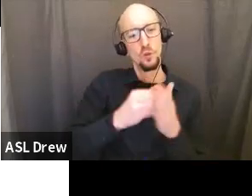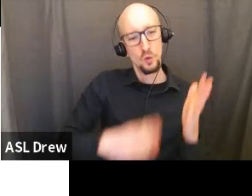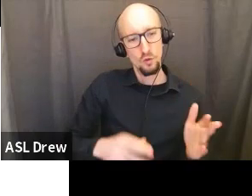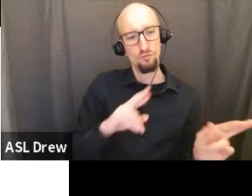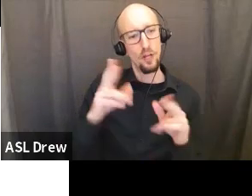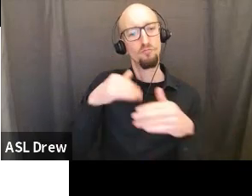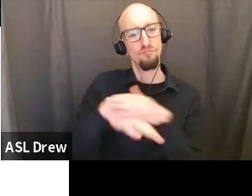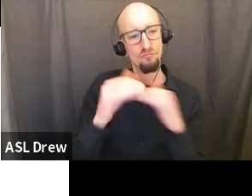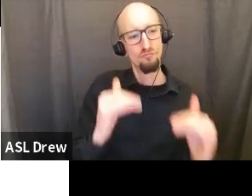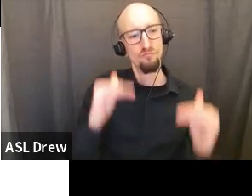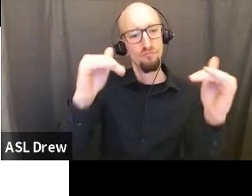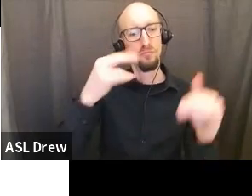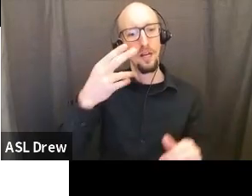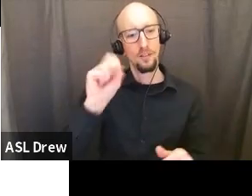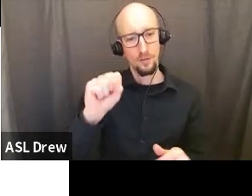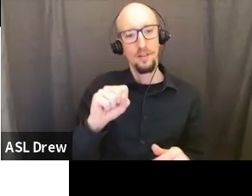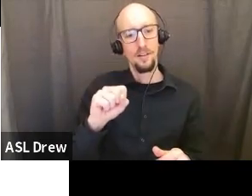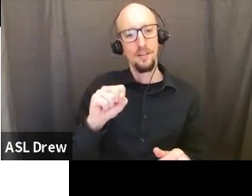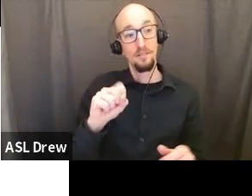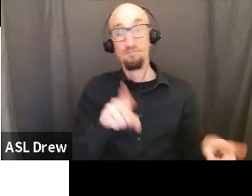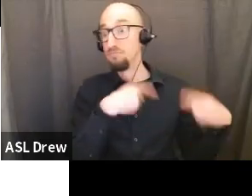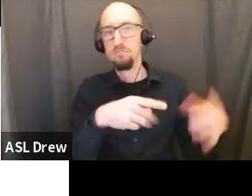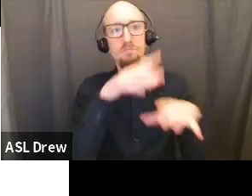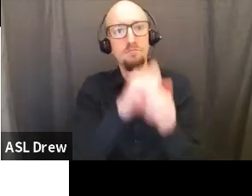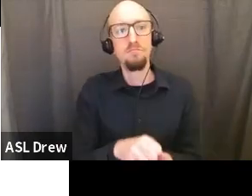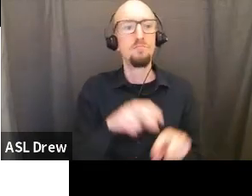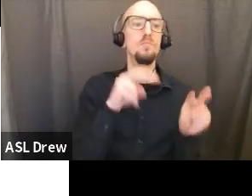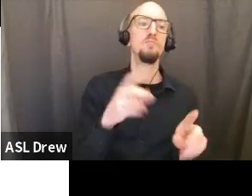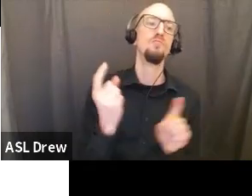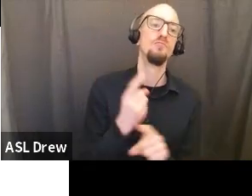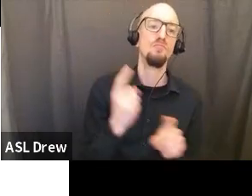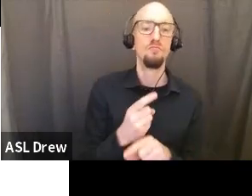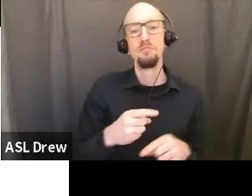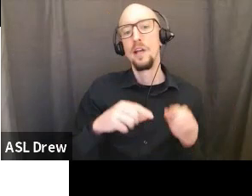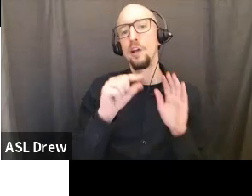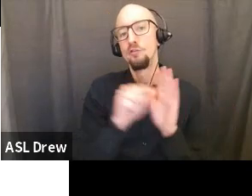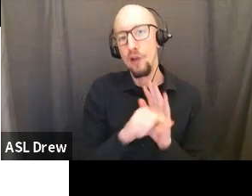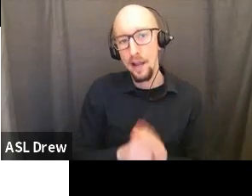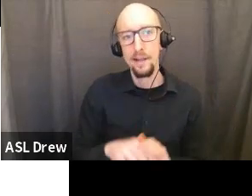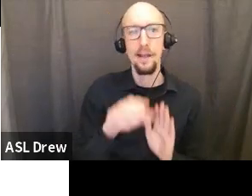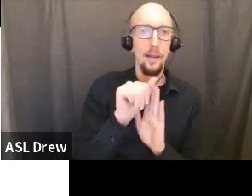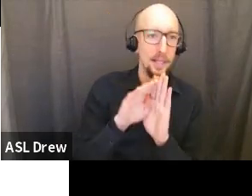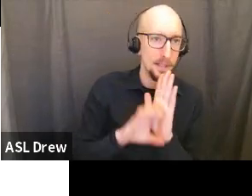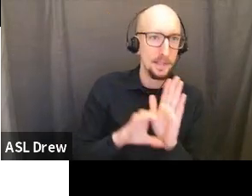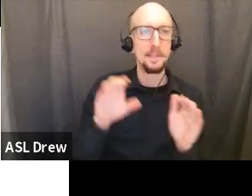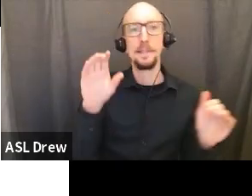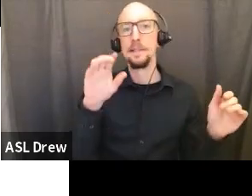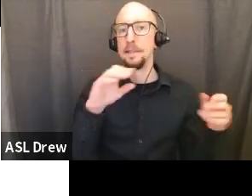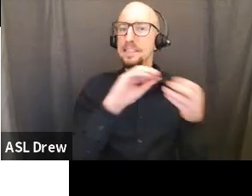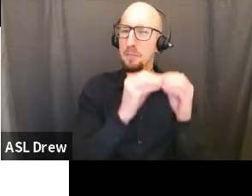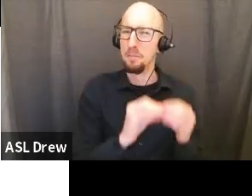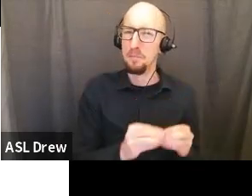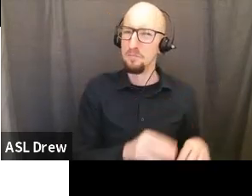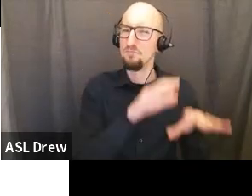traditional academic metrics. That Chicago wanted to recognize the